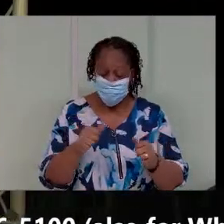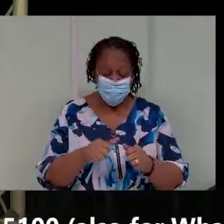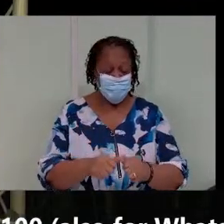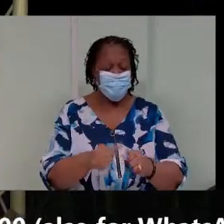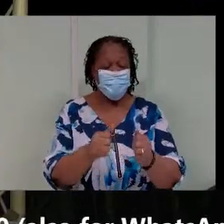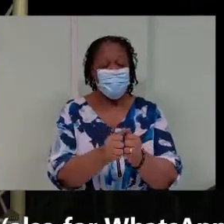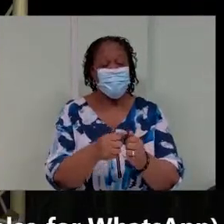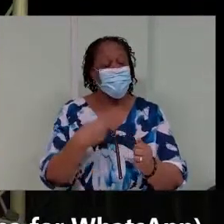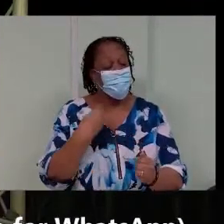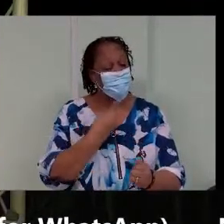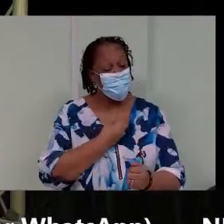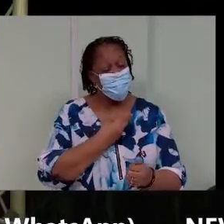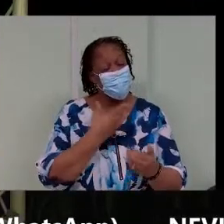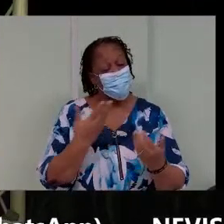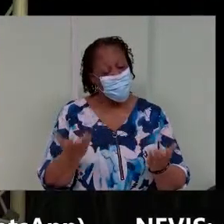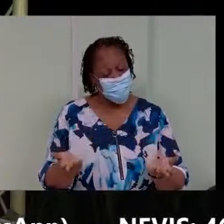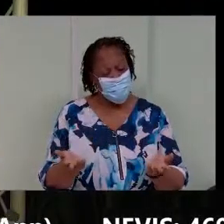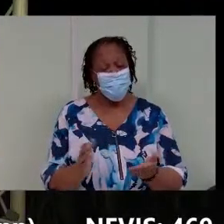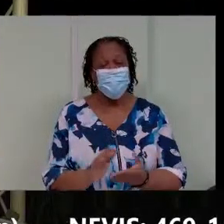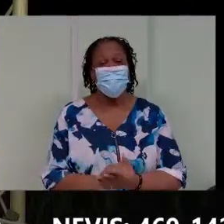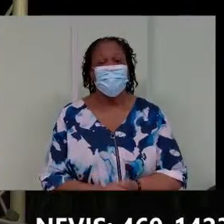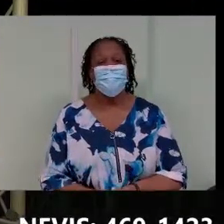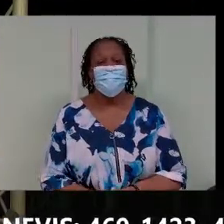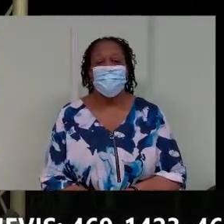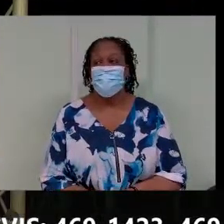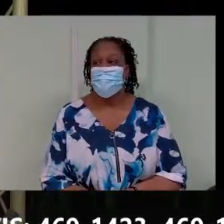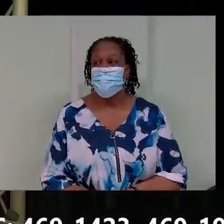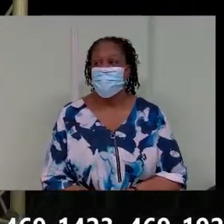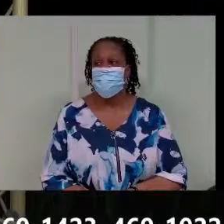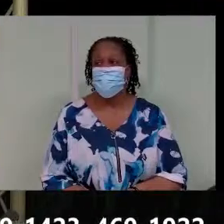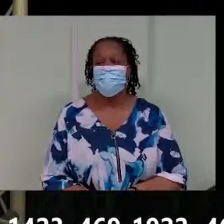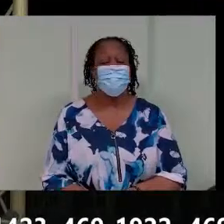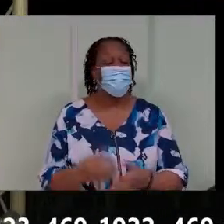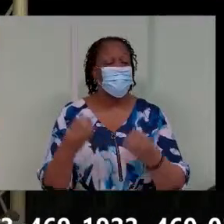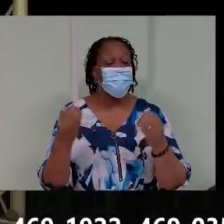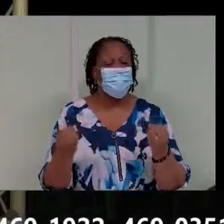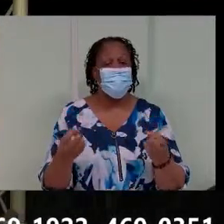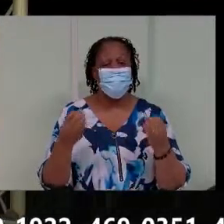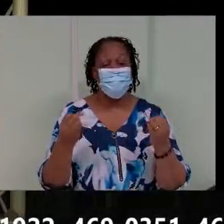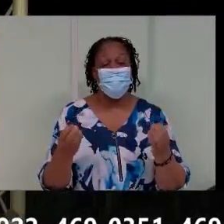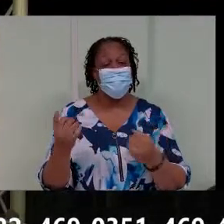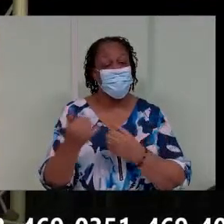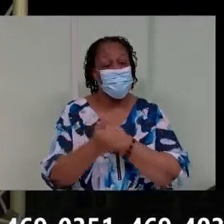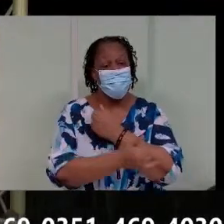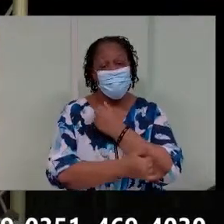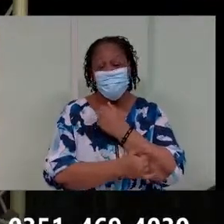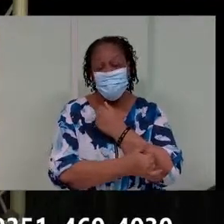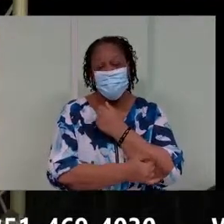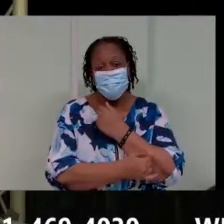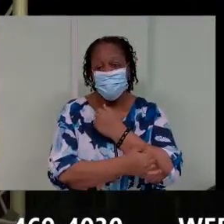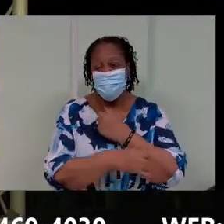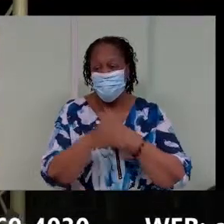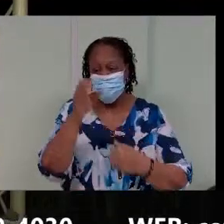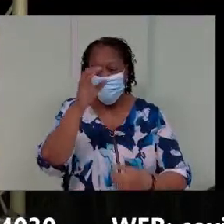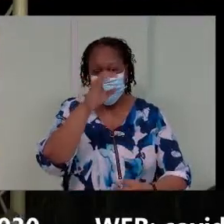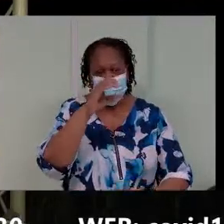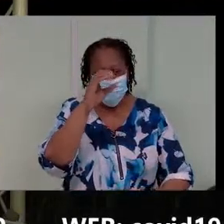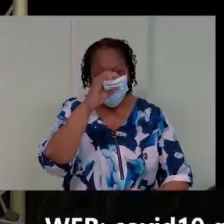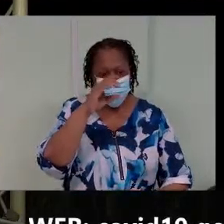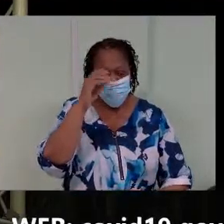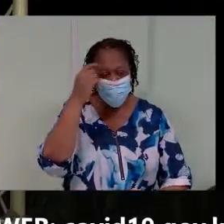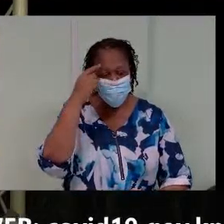us, while many countries are searching for